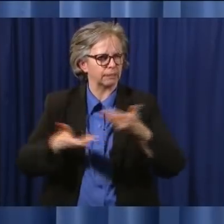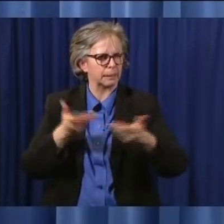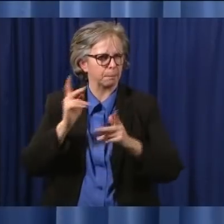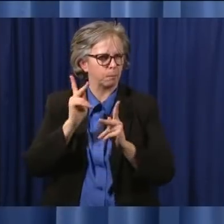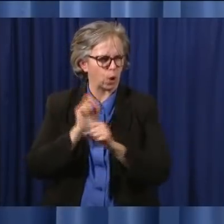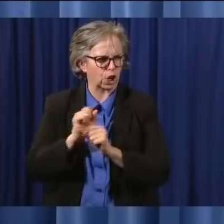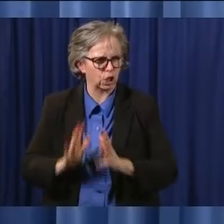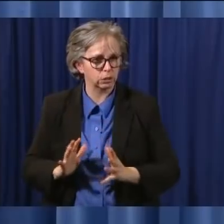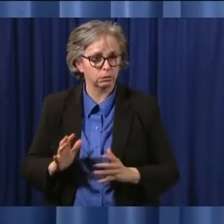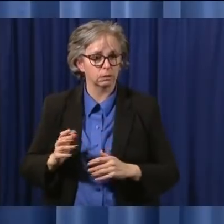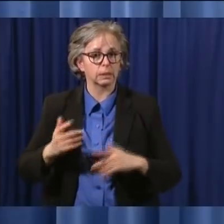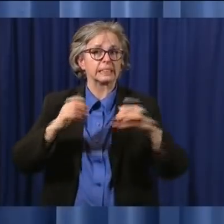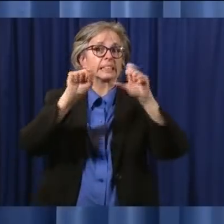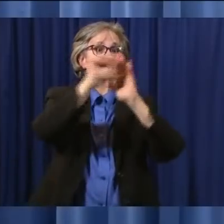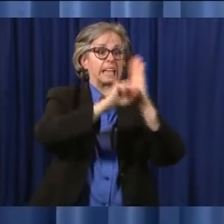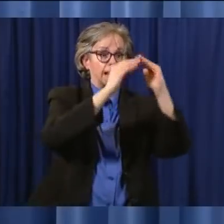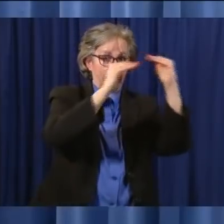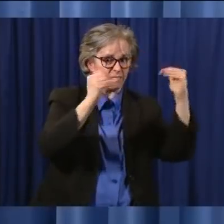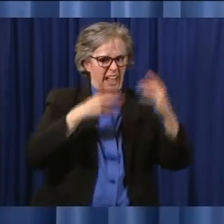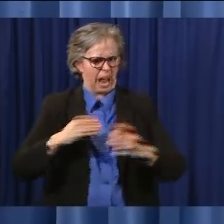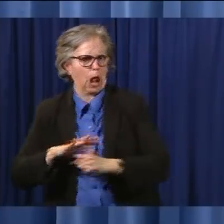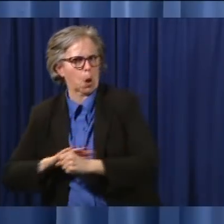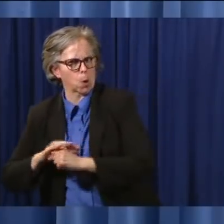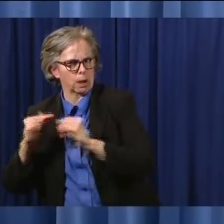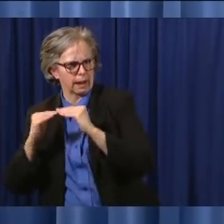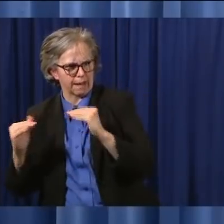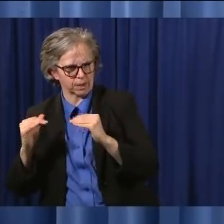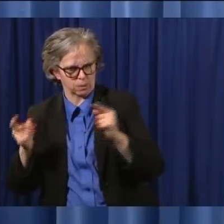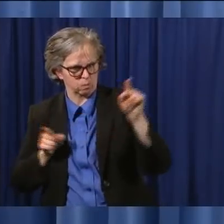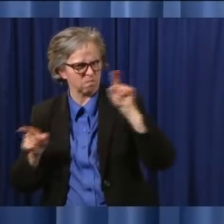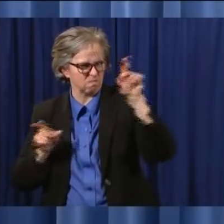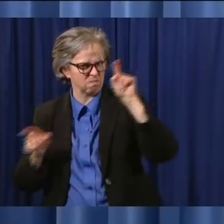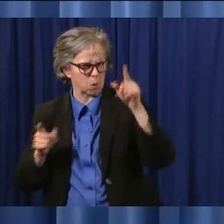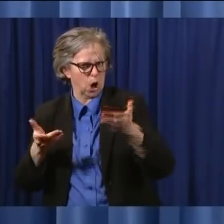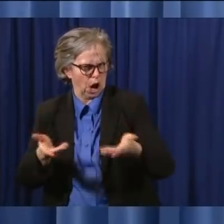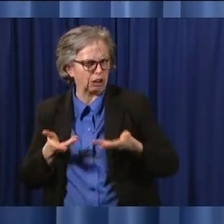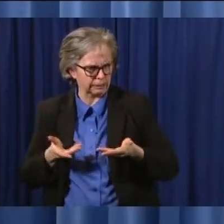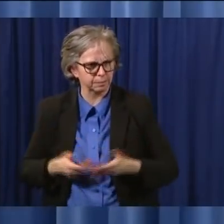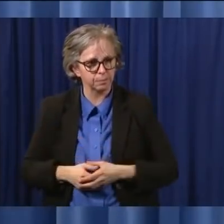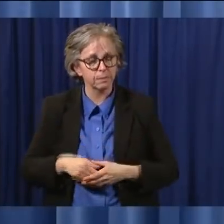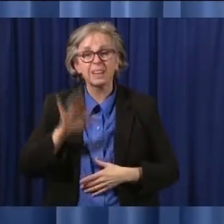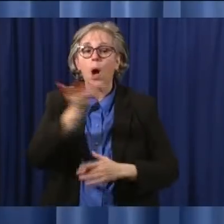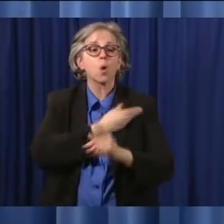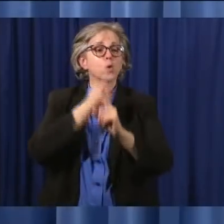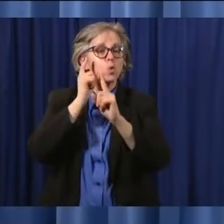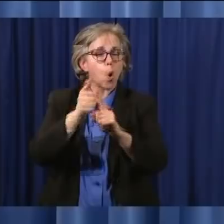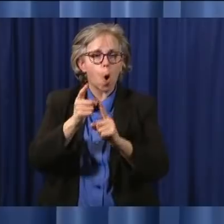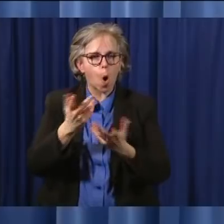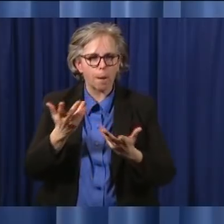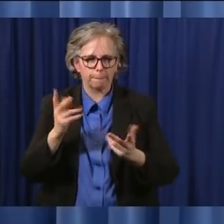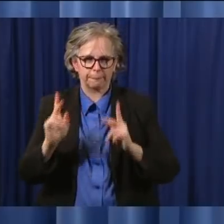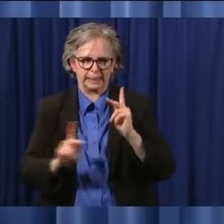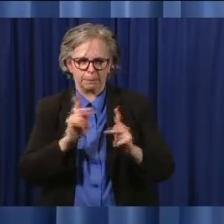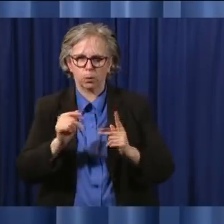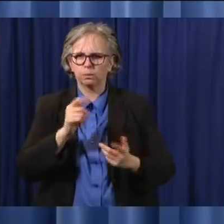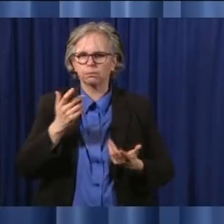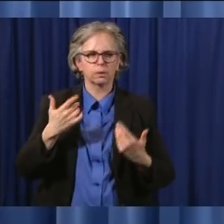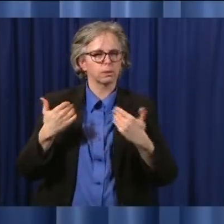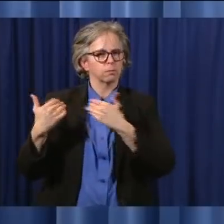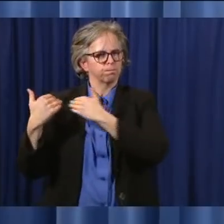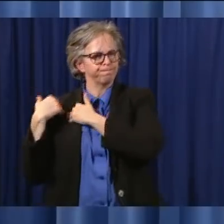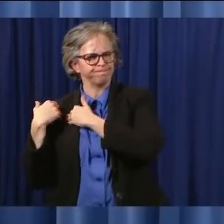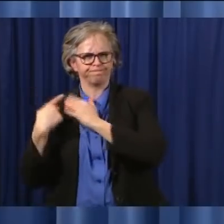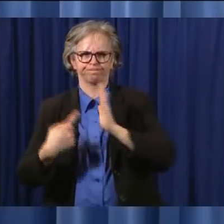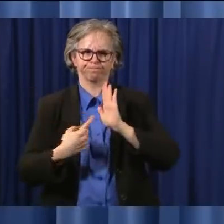level and the local level. Our goal is to hire individuals who represent and reflect the makeup of their